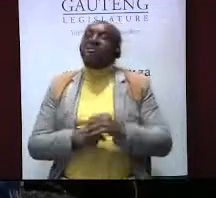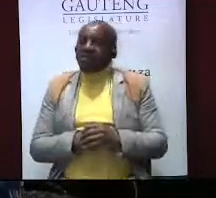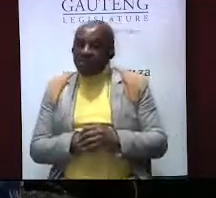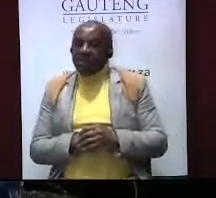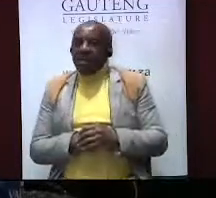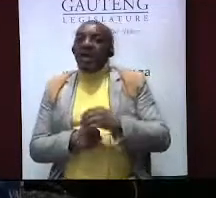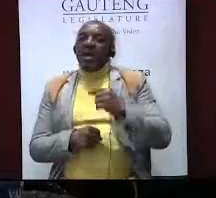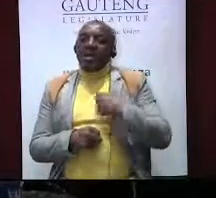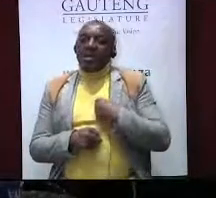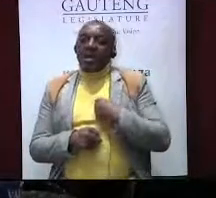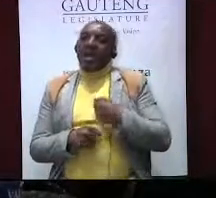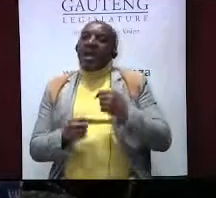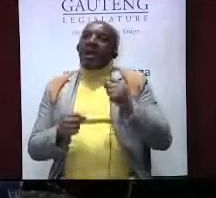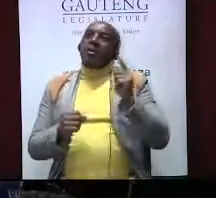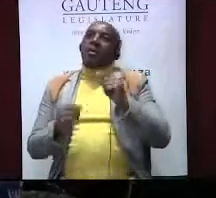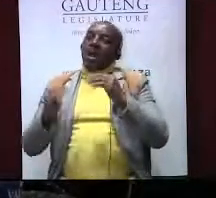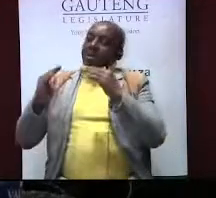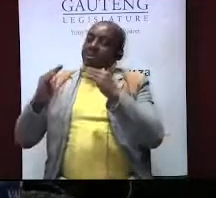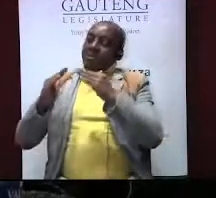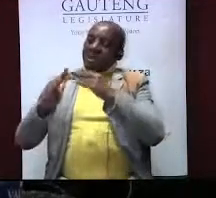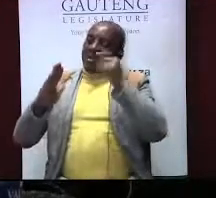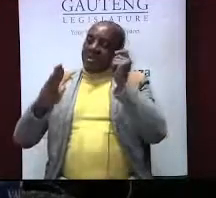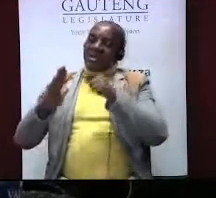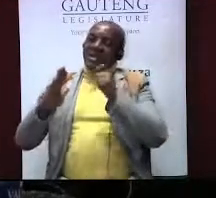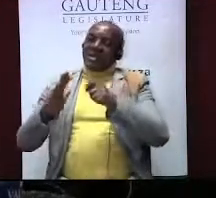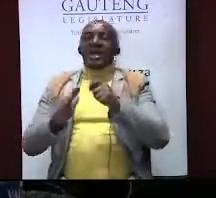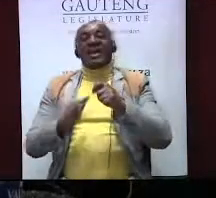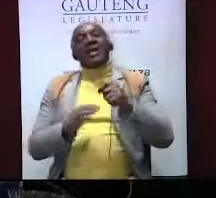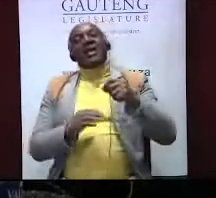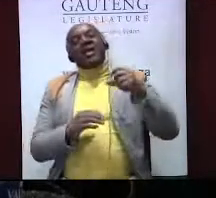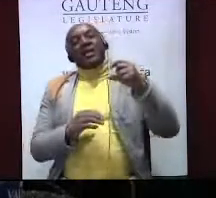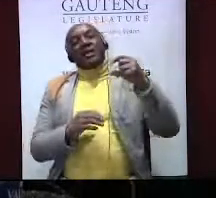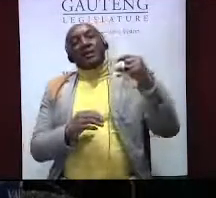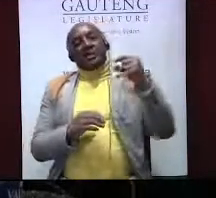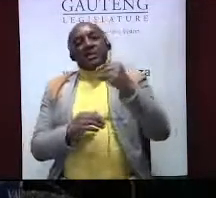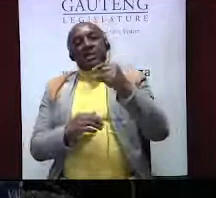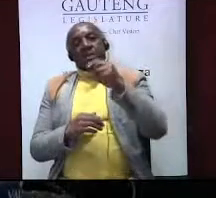I'm a shelter of the GBV